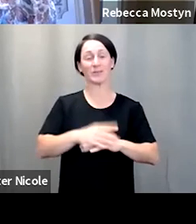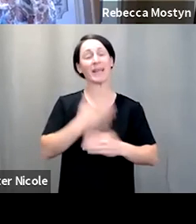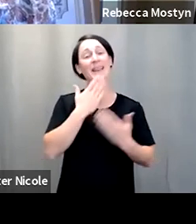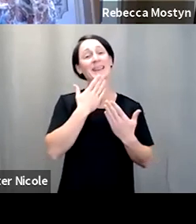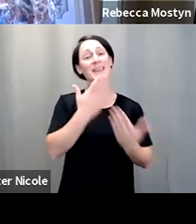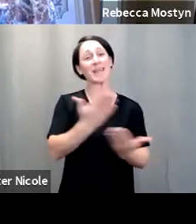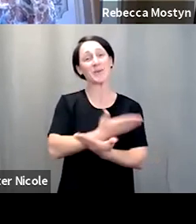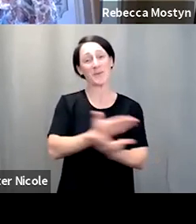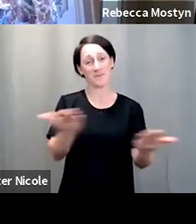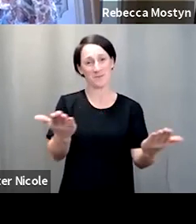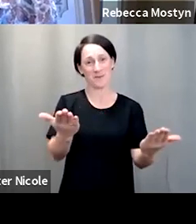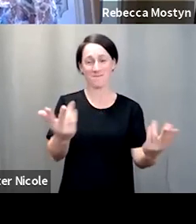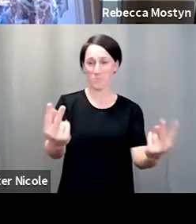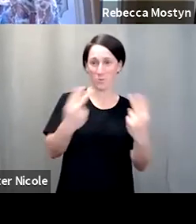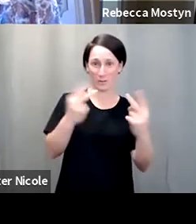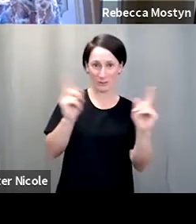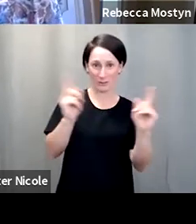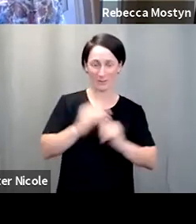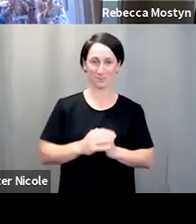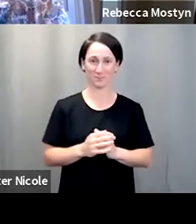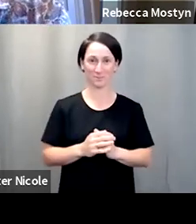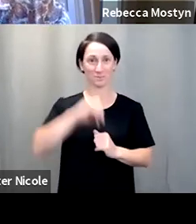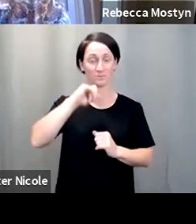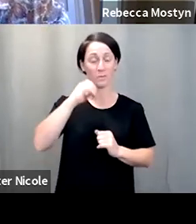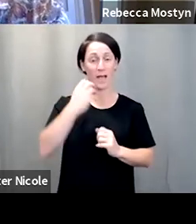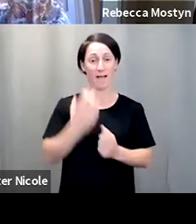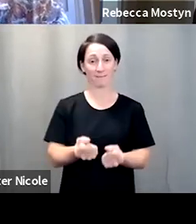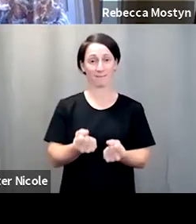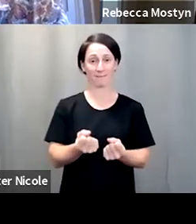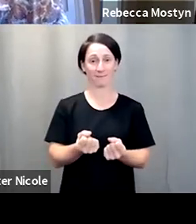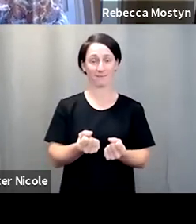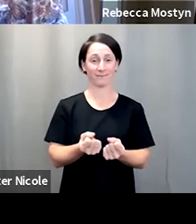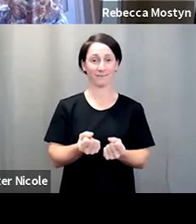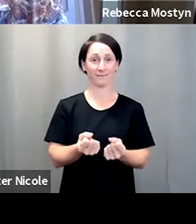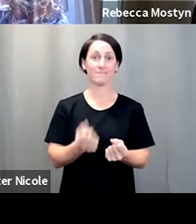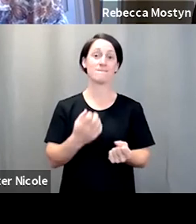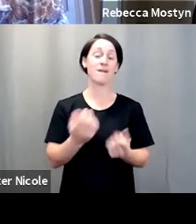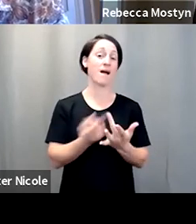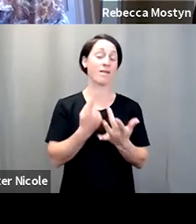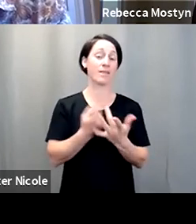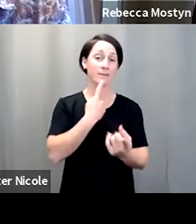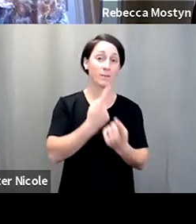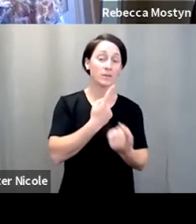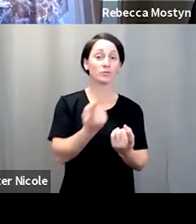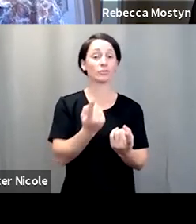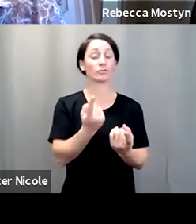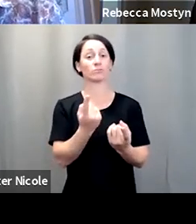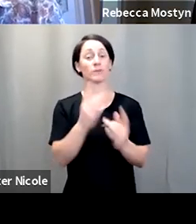much, everyone, for joining us. We will be sharing some further resources after this